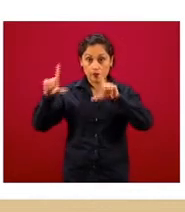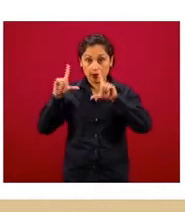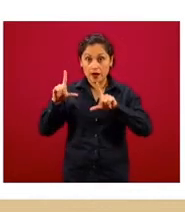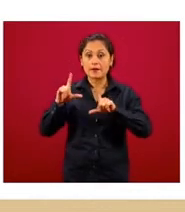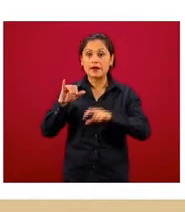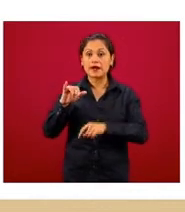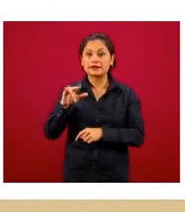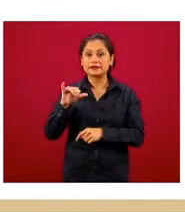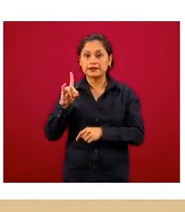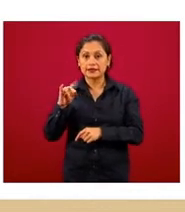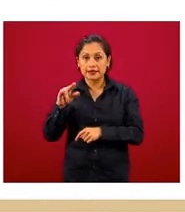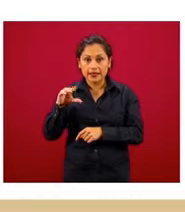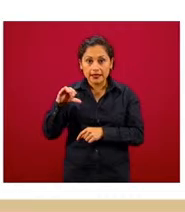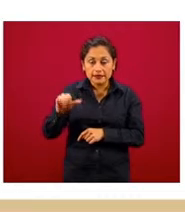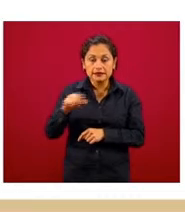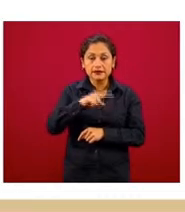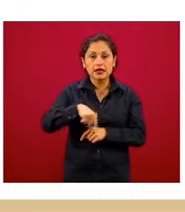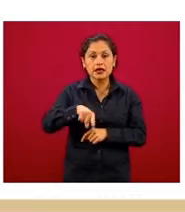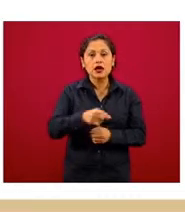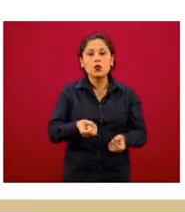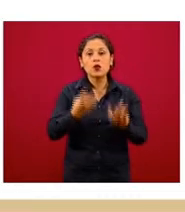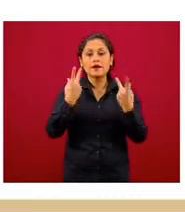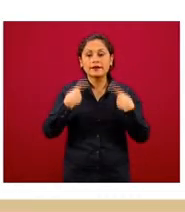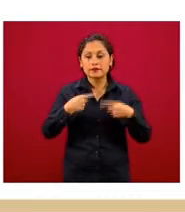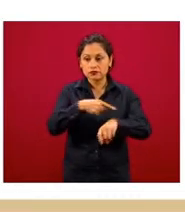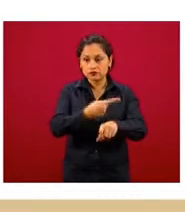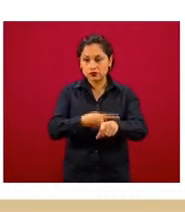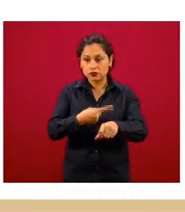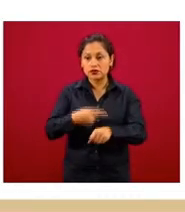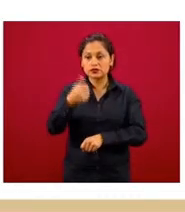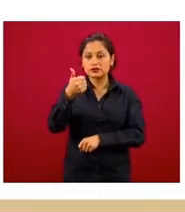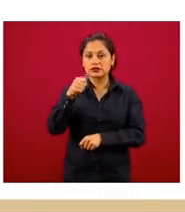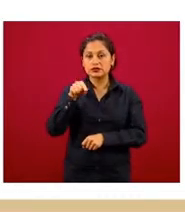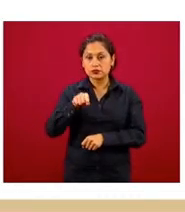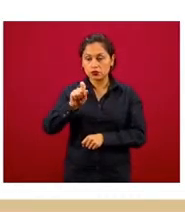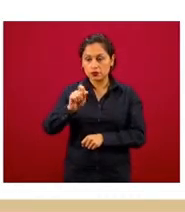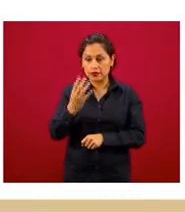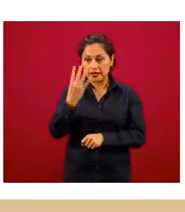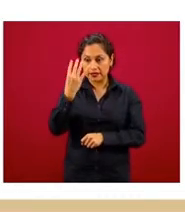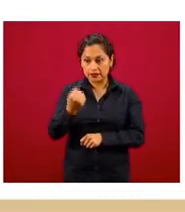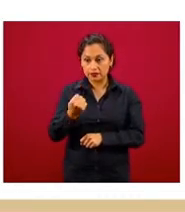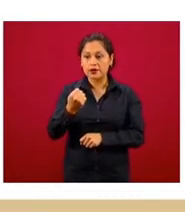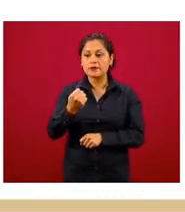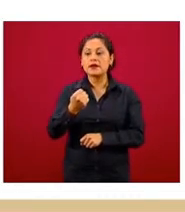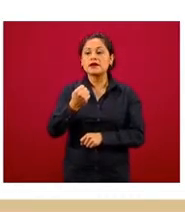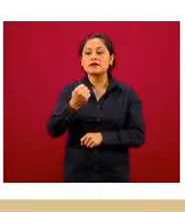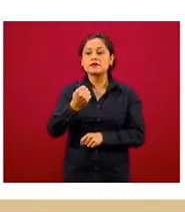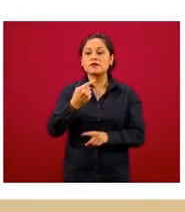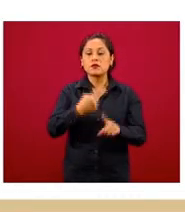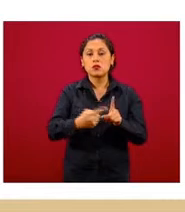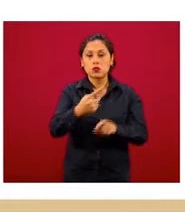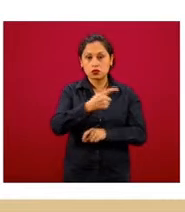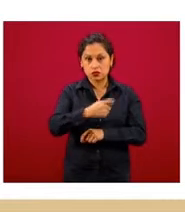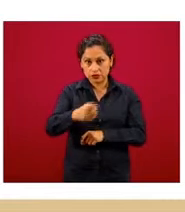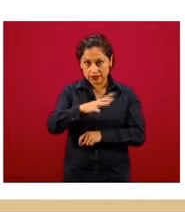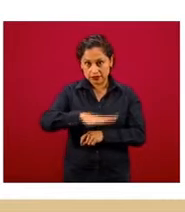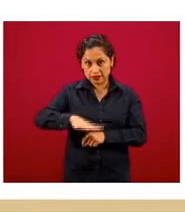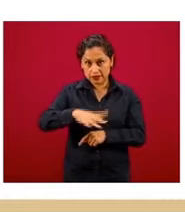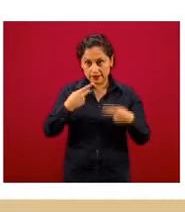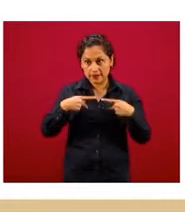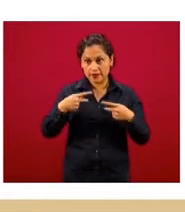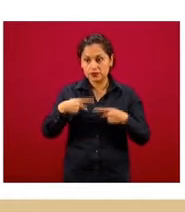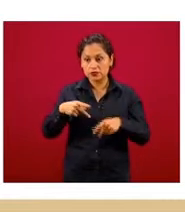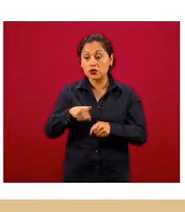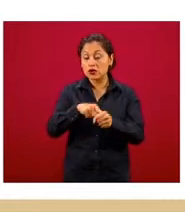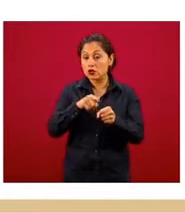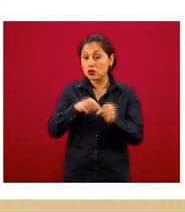Here we have the cumulative caseload by 100,000 inhabitants. We have the national numbers,